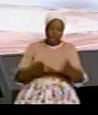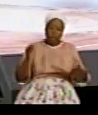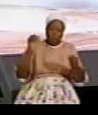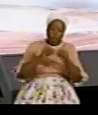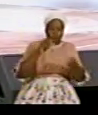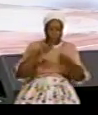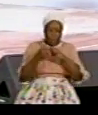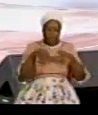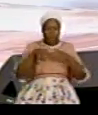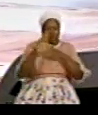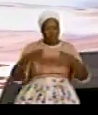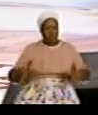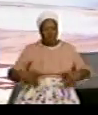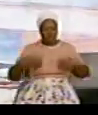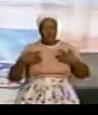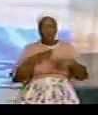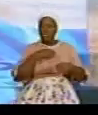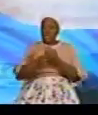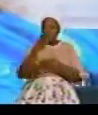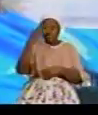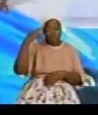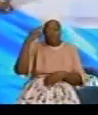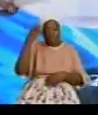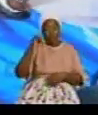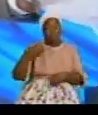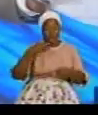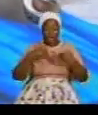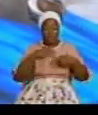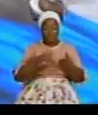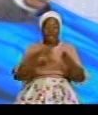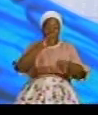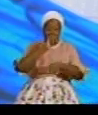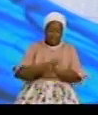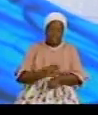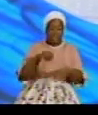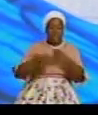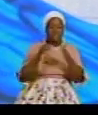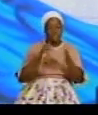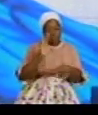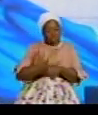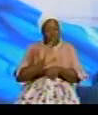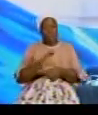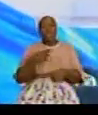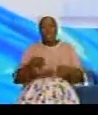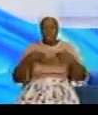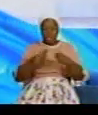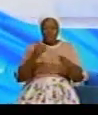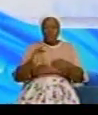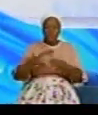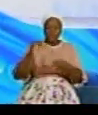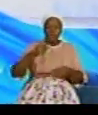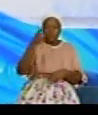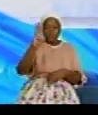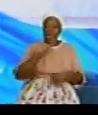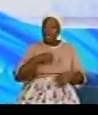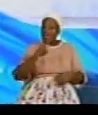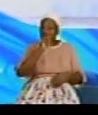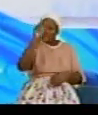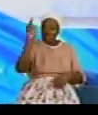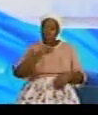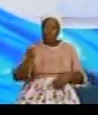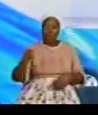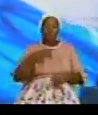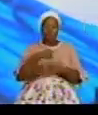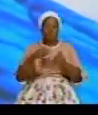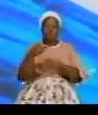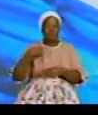traditions are there, but they are based on the leading of the Spirit of God. And therefore, when we talk about tradition,